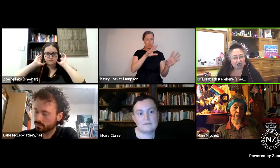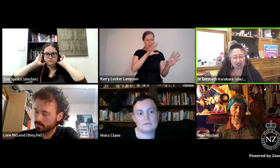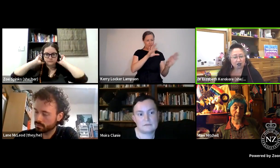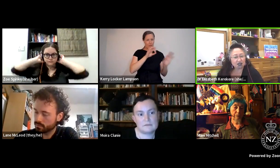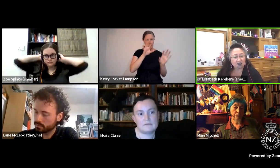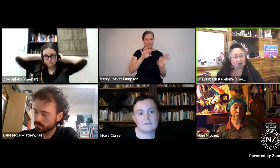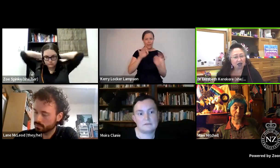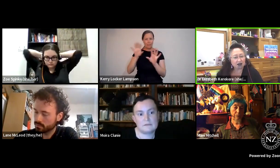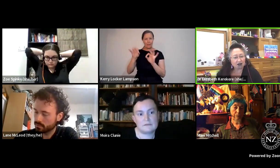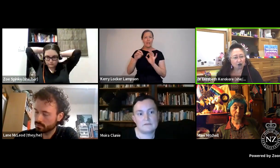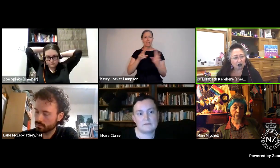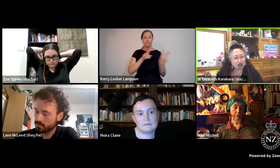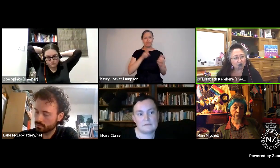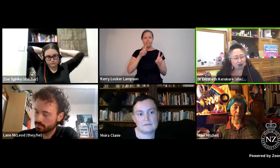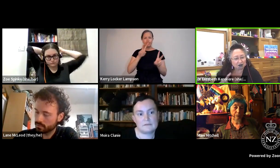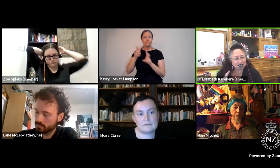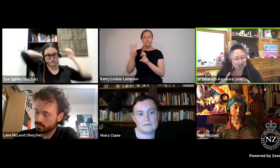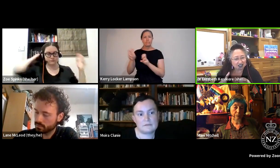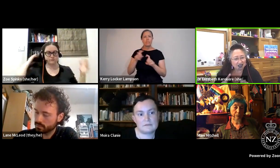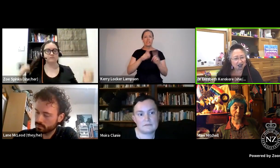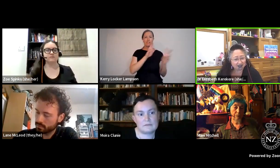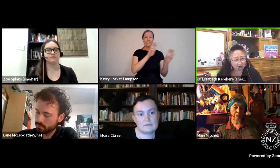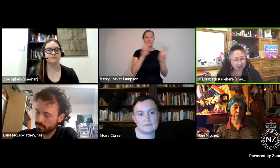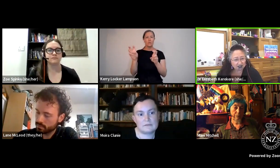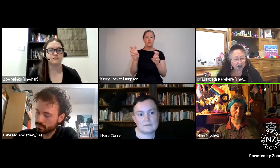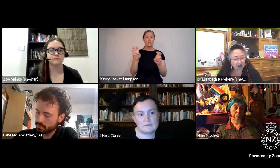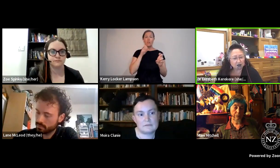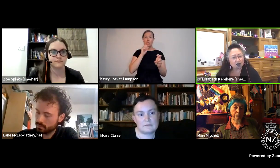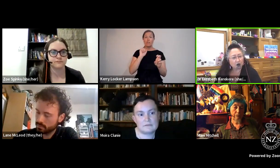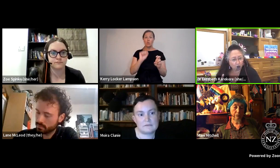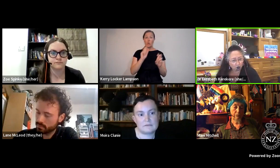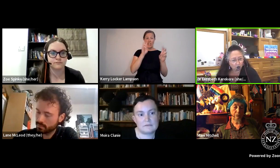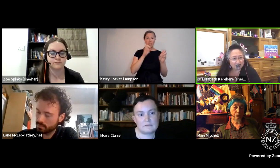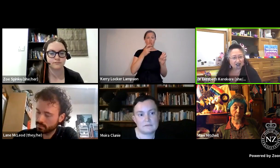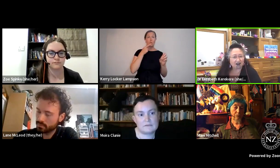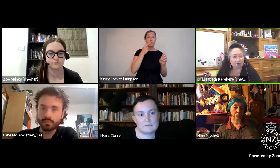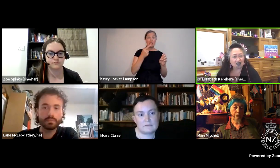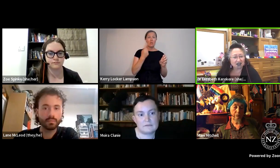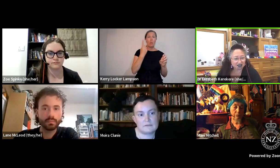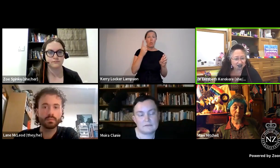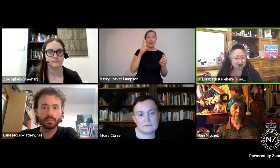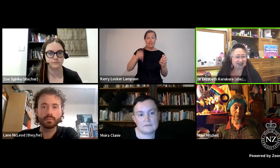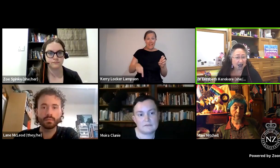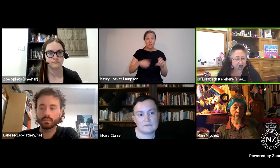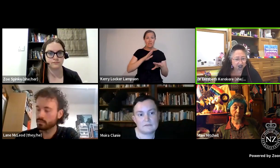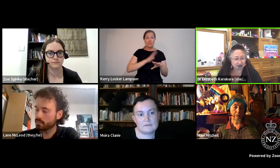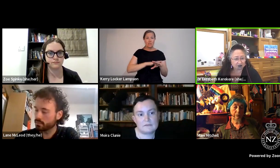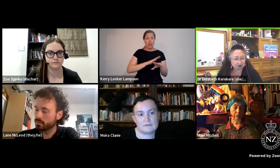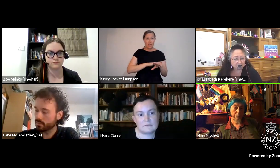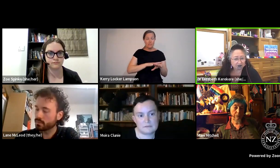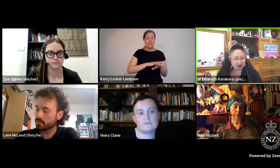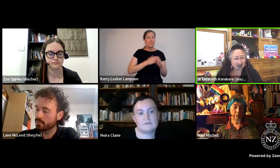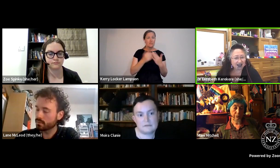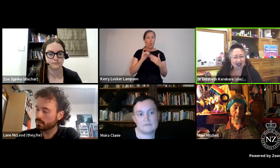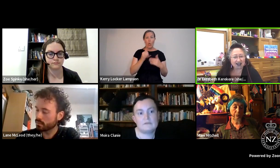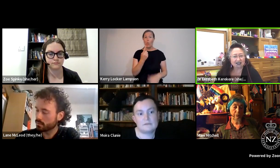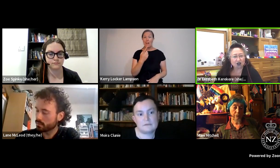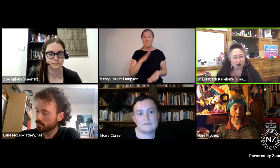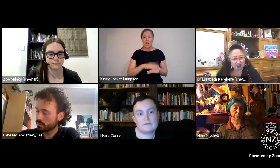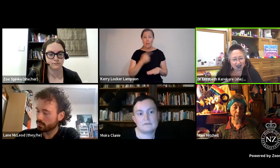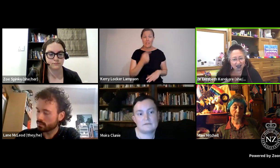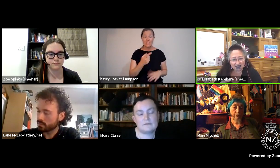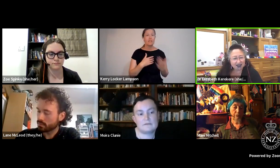that have been mentioned. So it doesn't matter if your issue is mentioned 1,000 times, or one time it is captured.